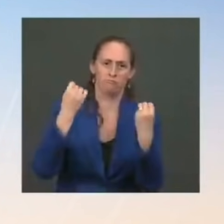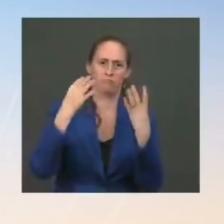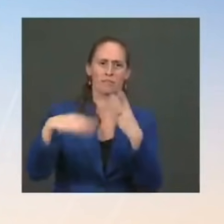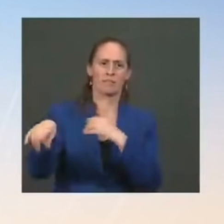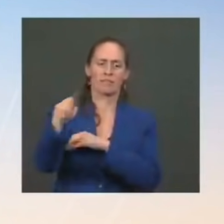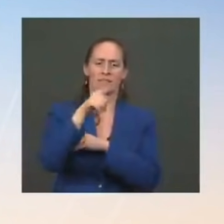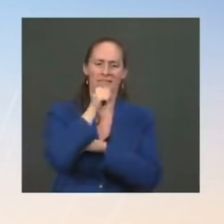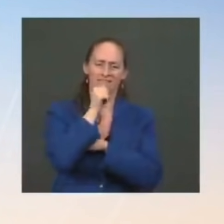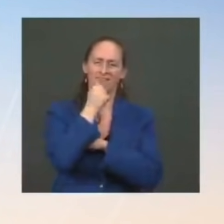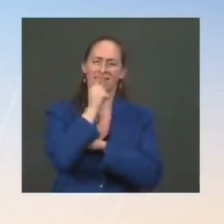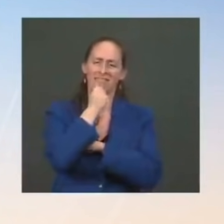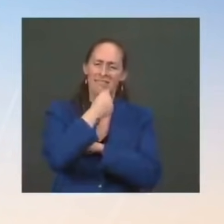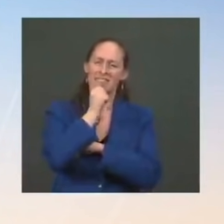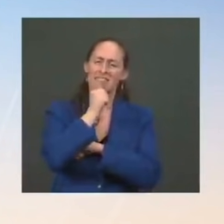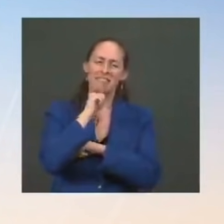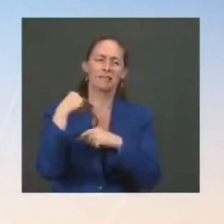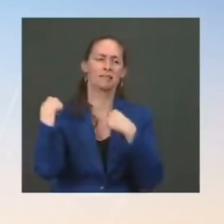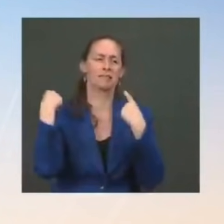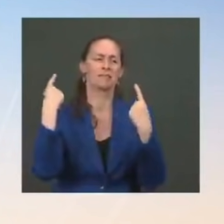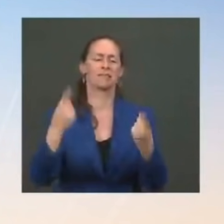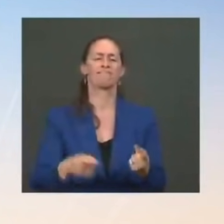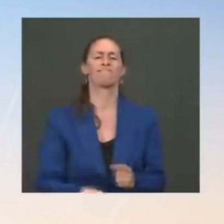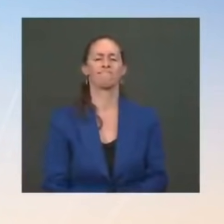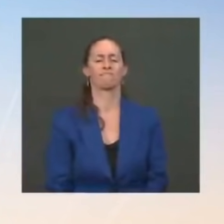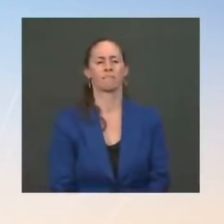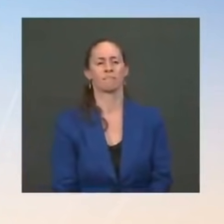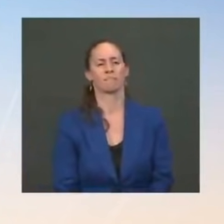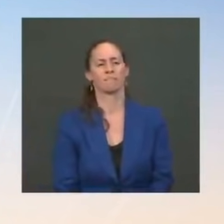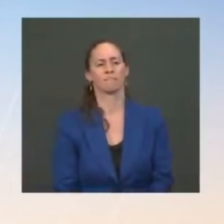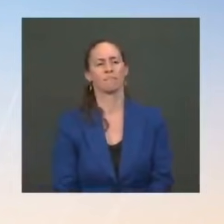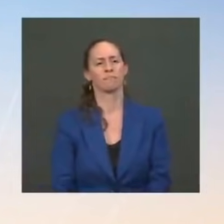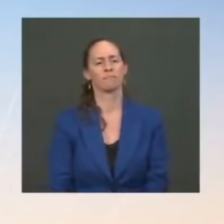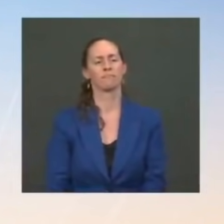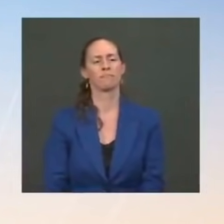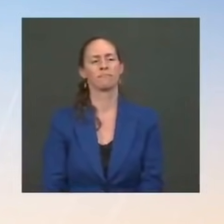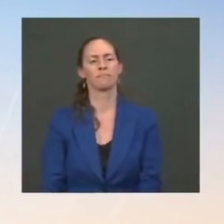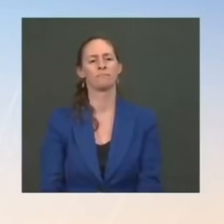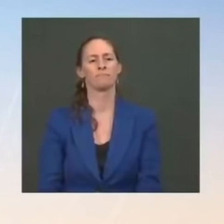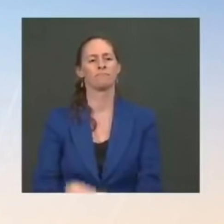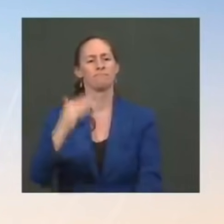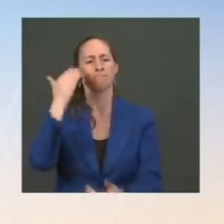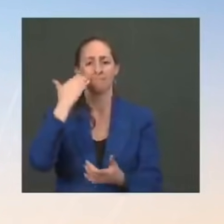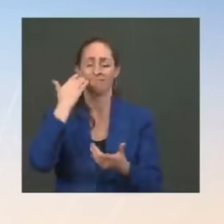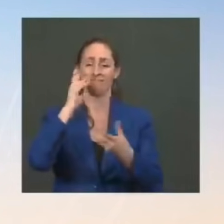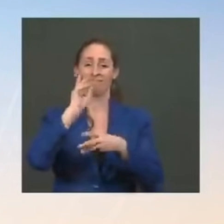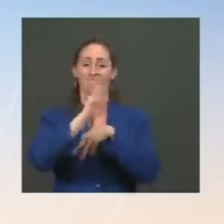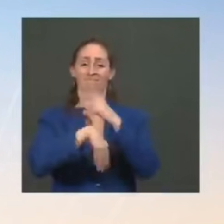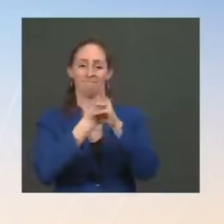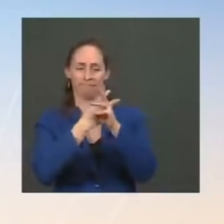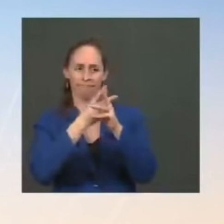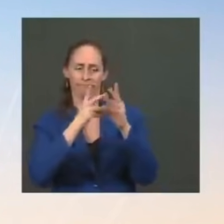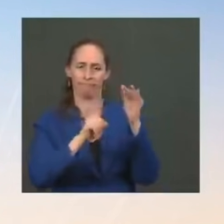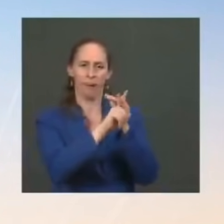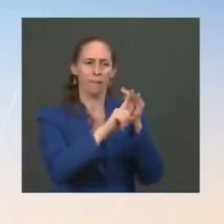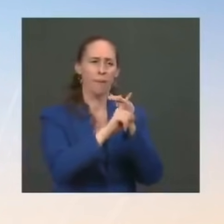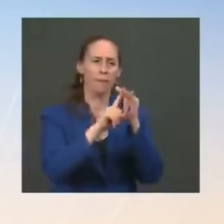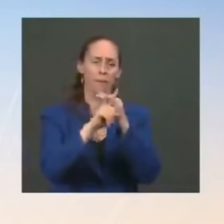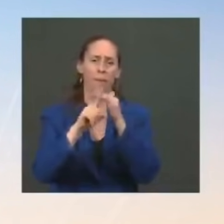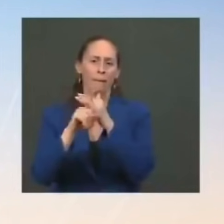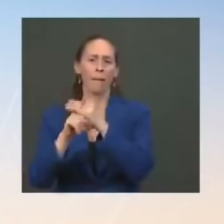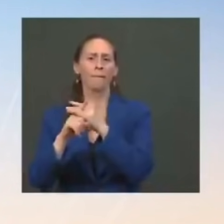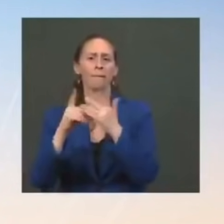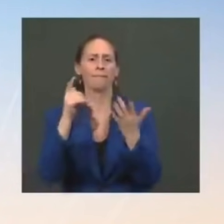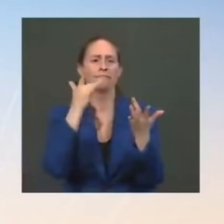And it is having an outsized impact on our global supply chain. And the president understands how much a squeeze it